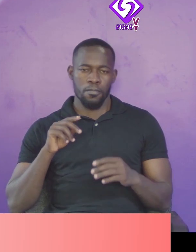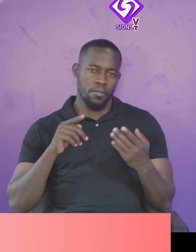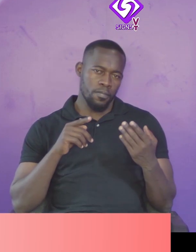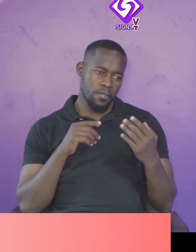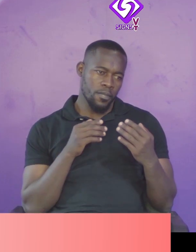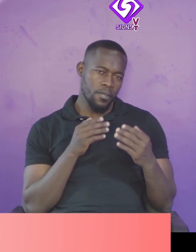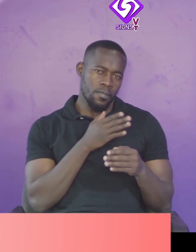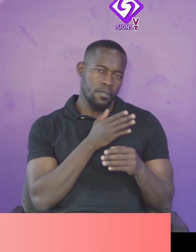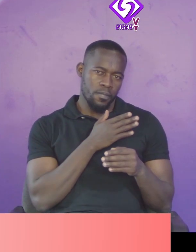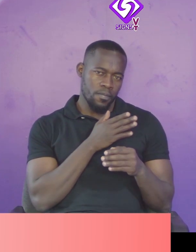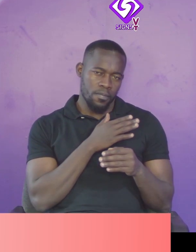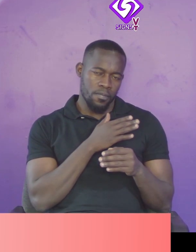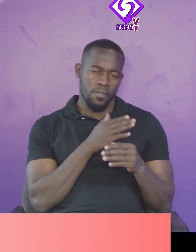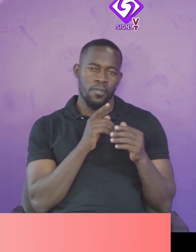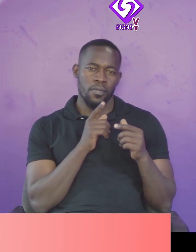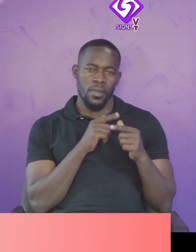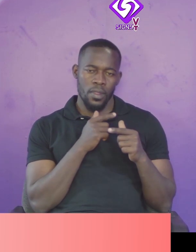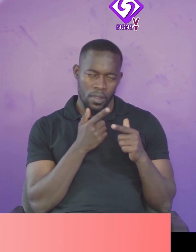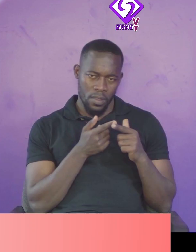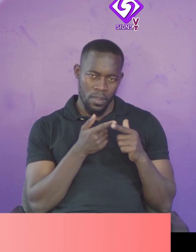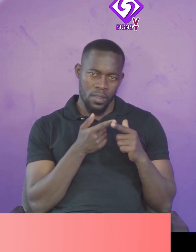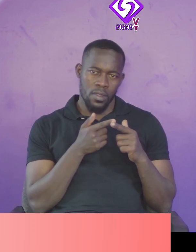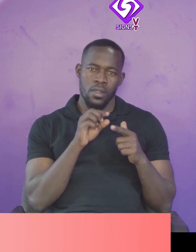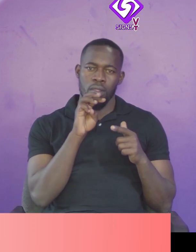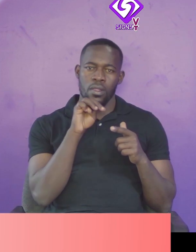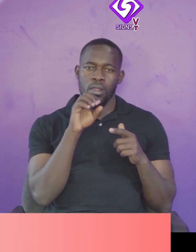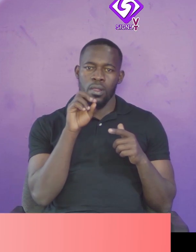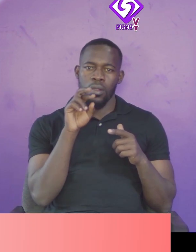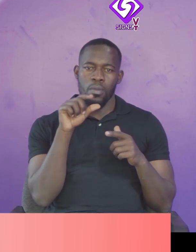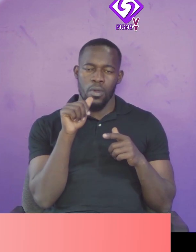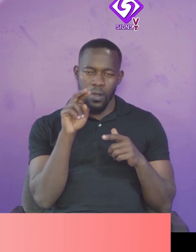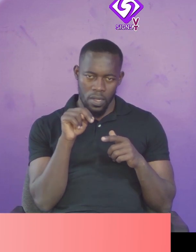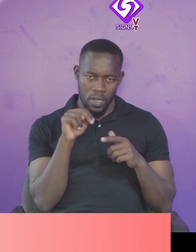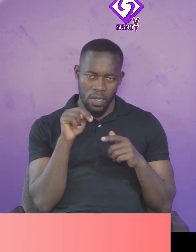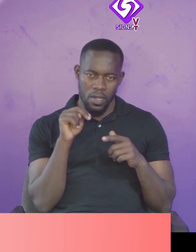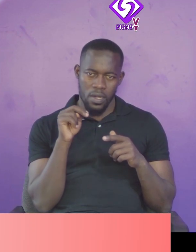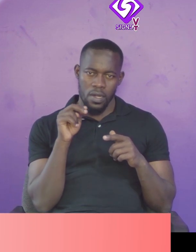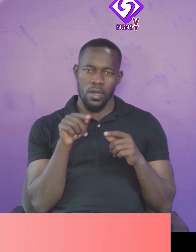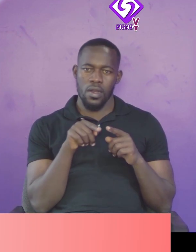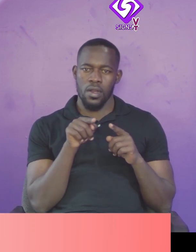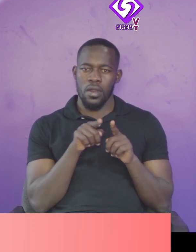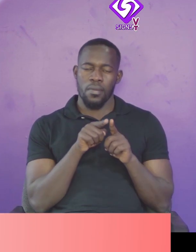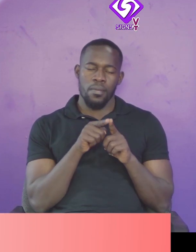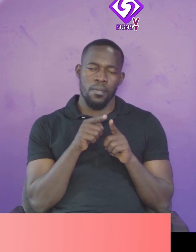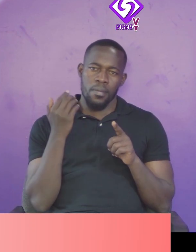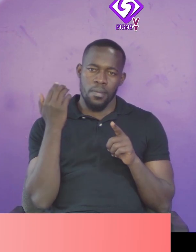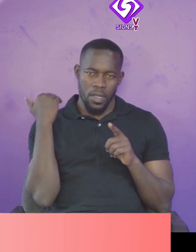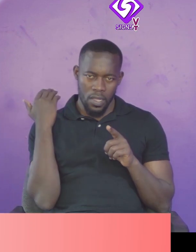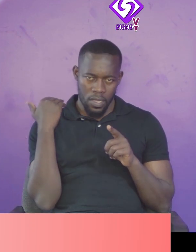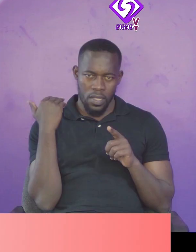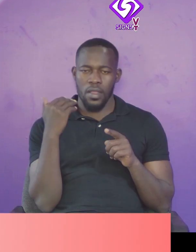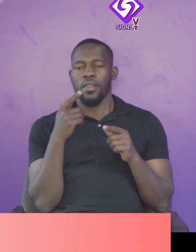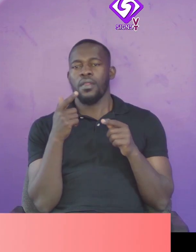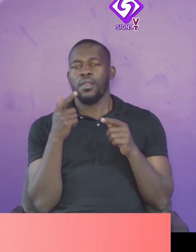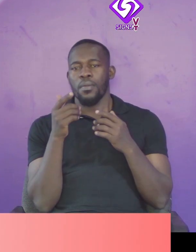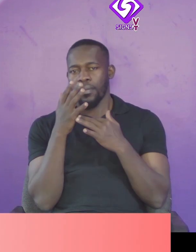Yuri Tielemans as a 10. Morgan Rogers as a winger. Then Oli Watkins as the main striker. On the